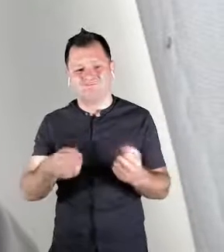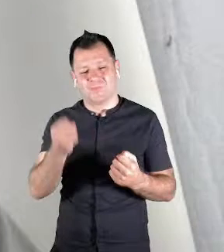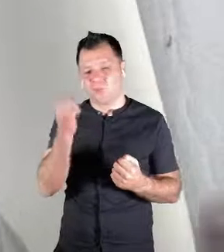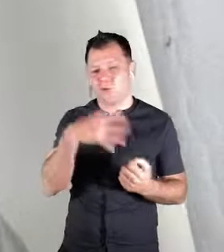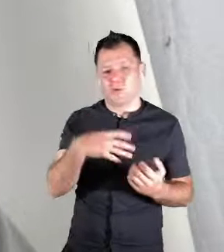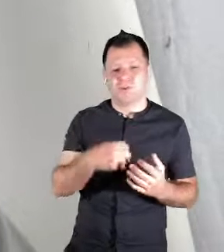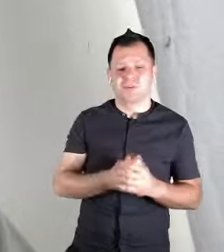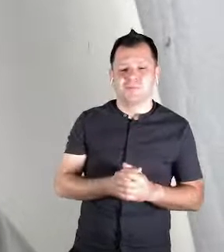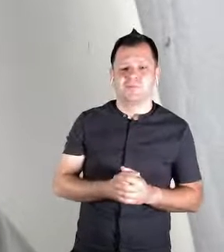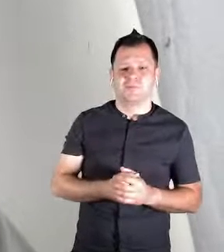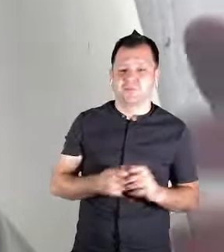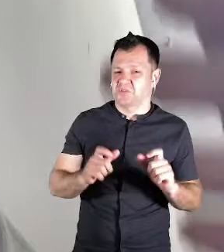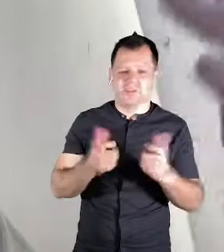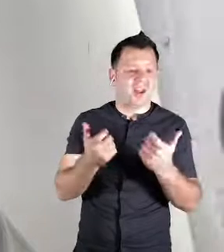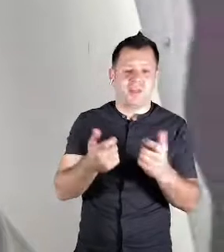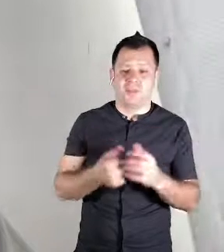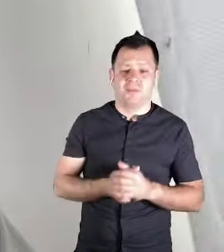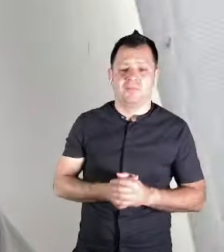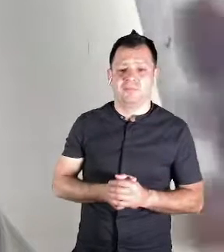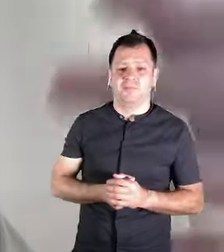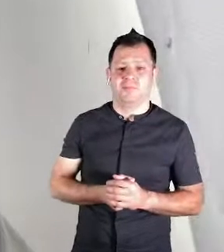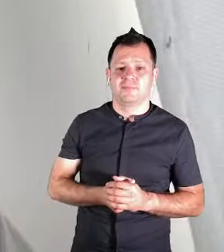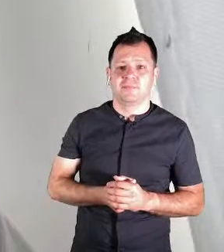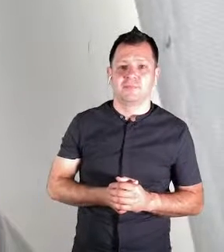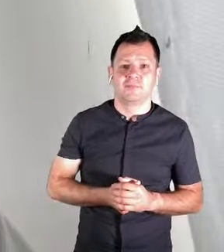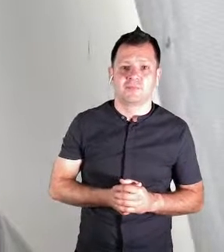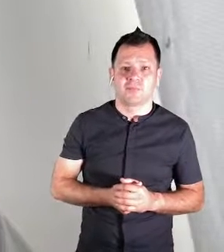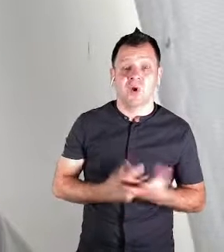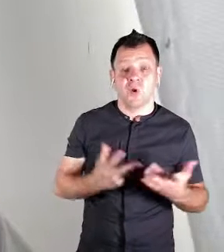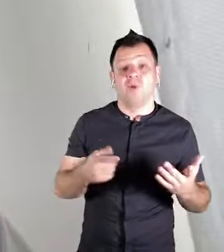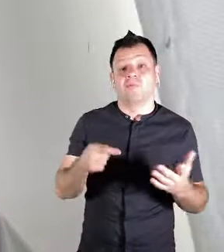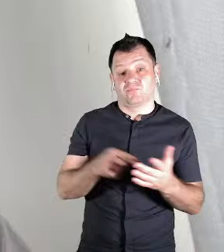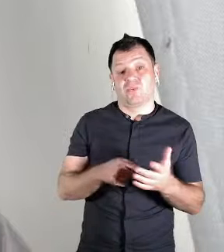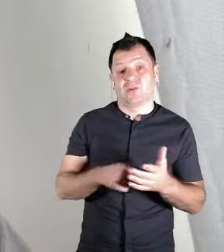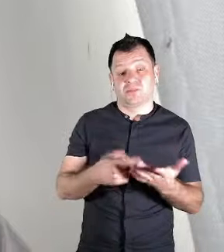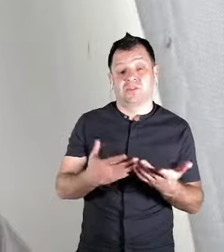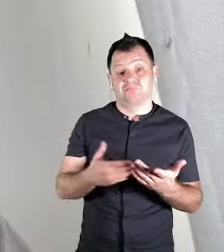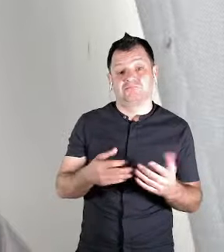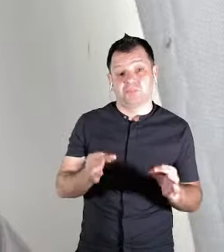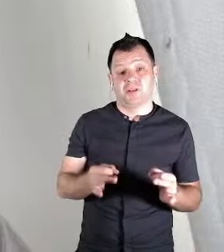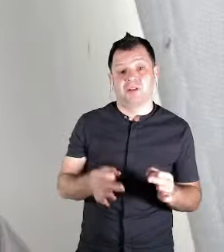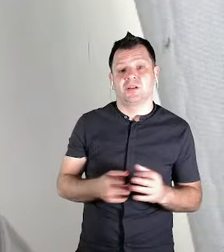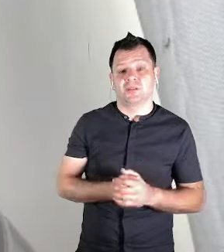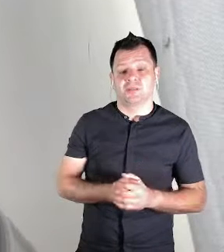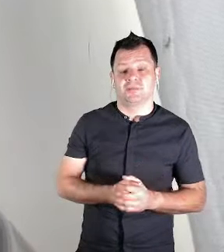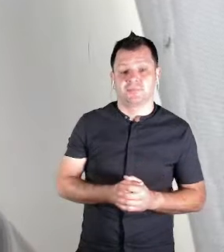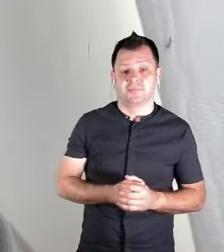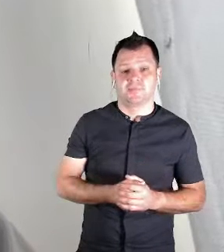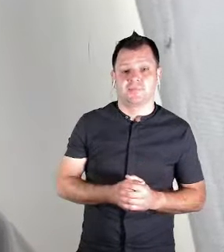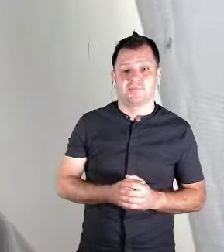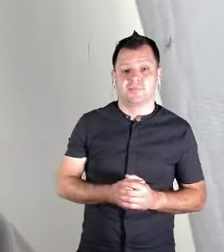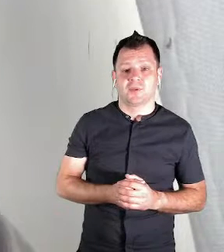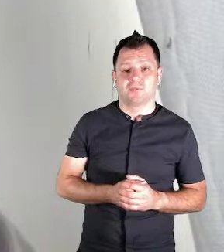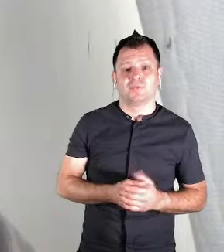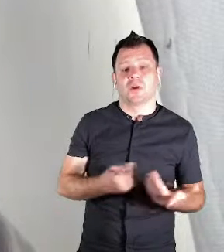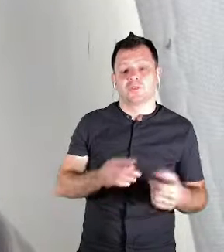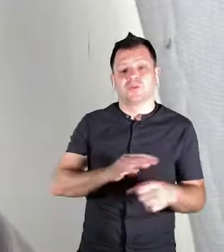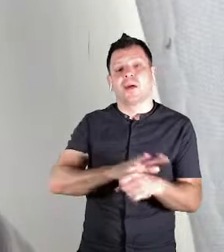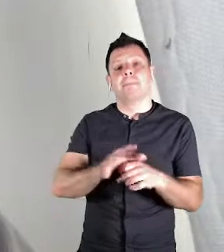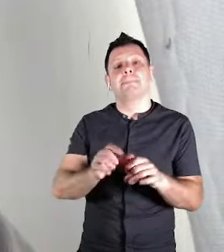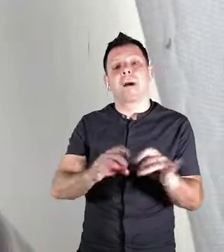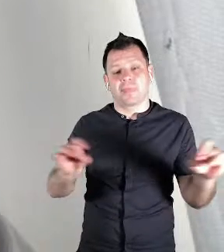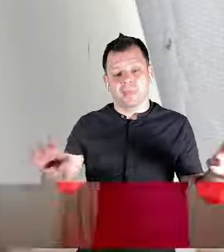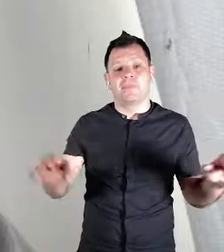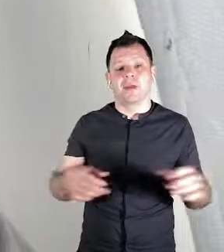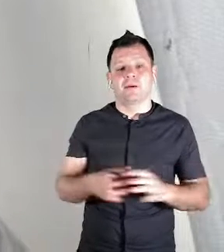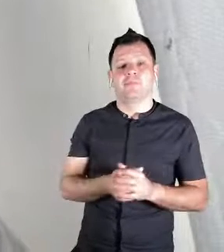and especially now with the COVID pandemic, so much life